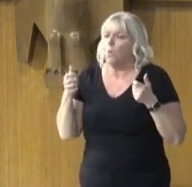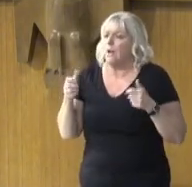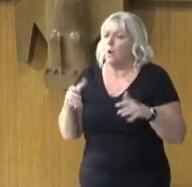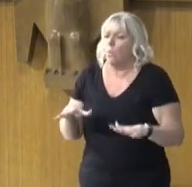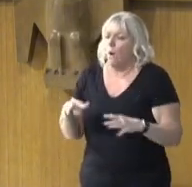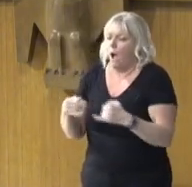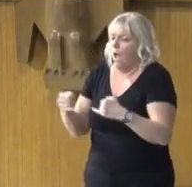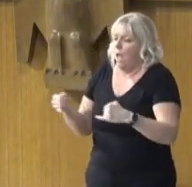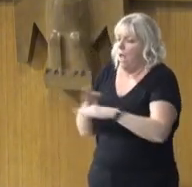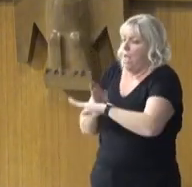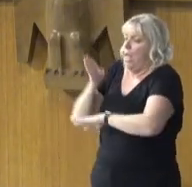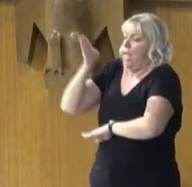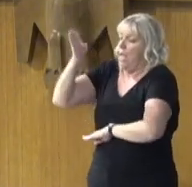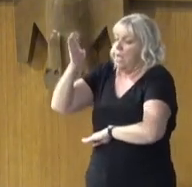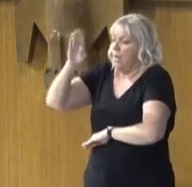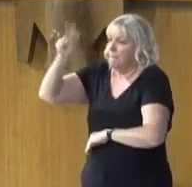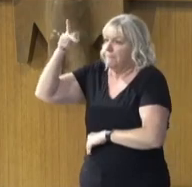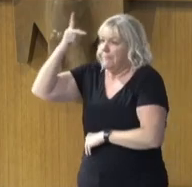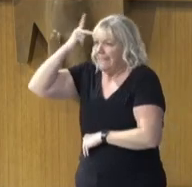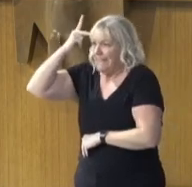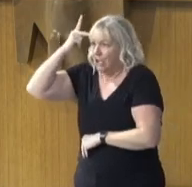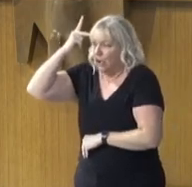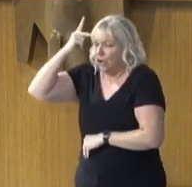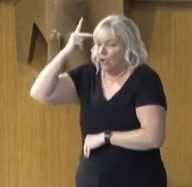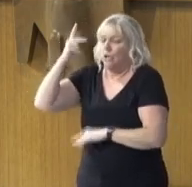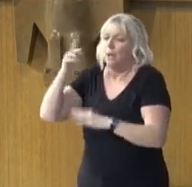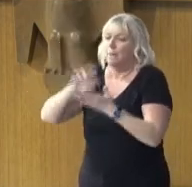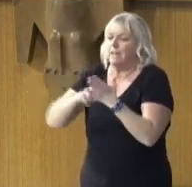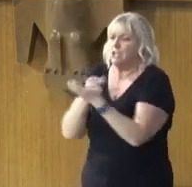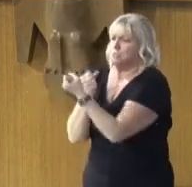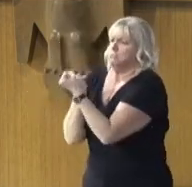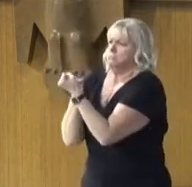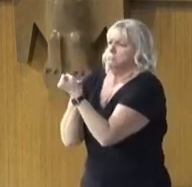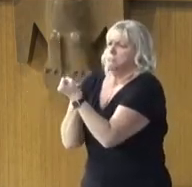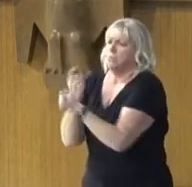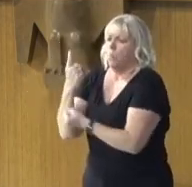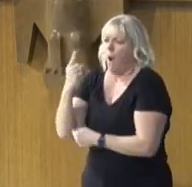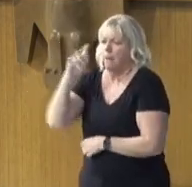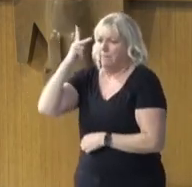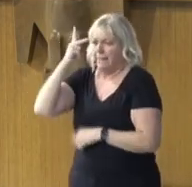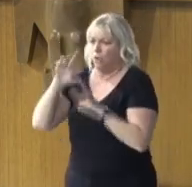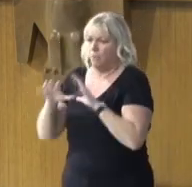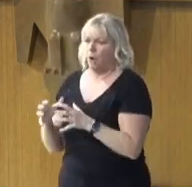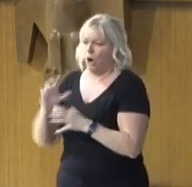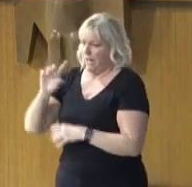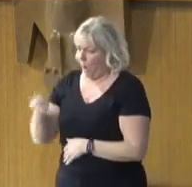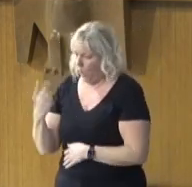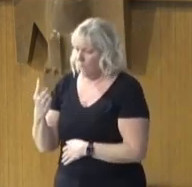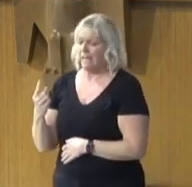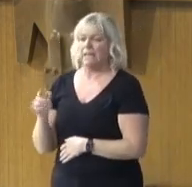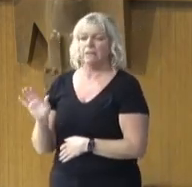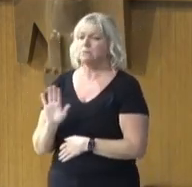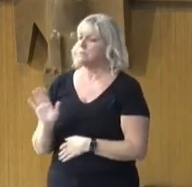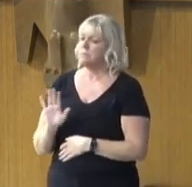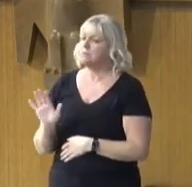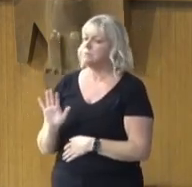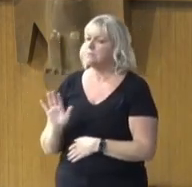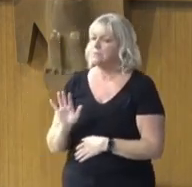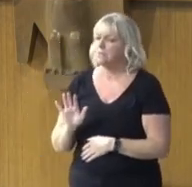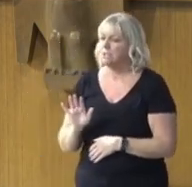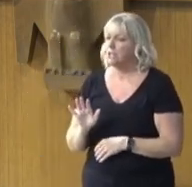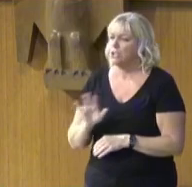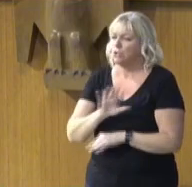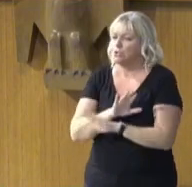move from being political to being partisan. That is, we don't want to endorse one specific political party or